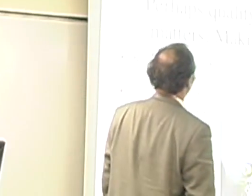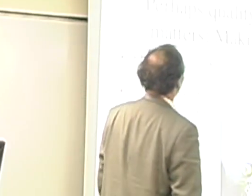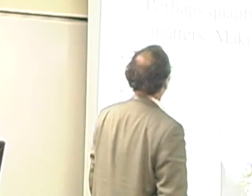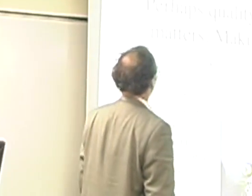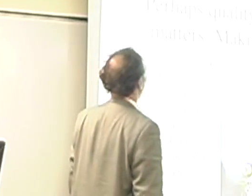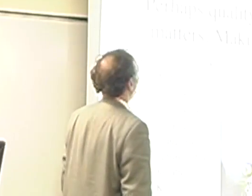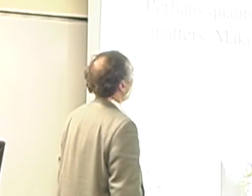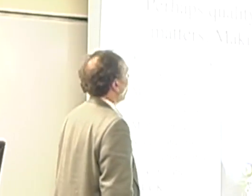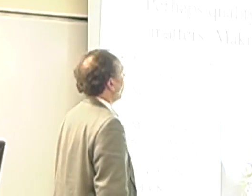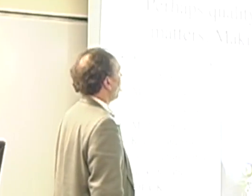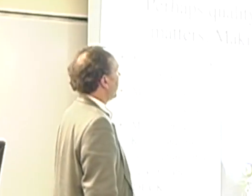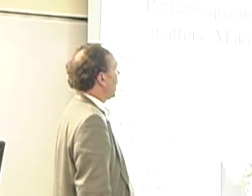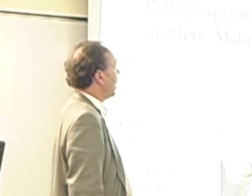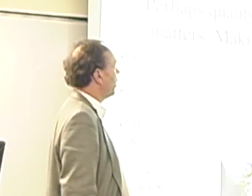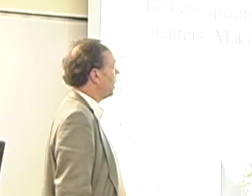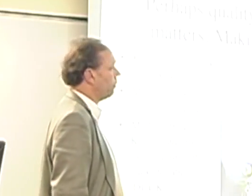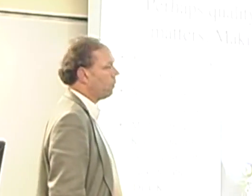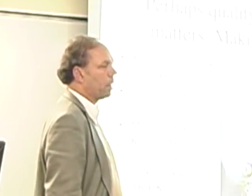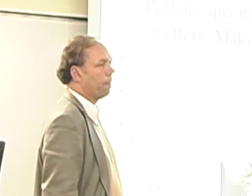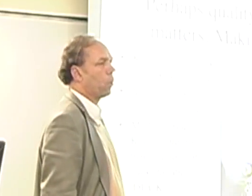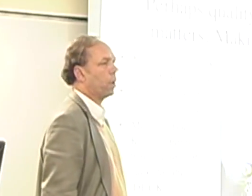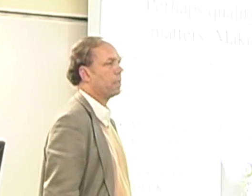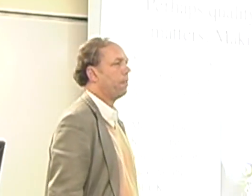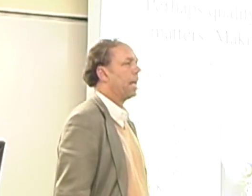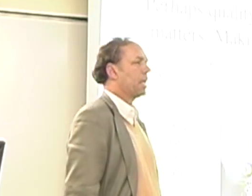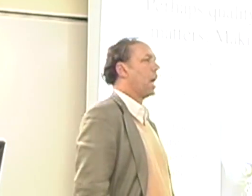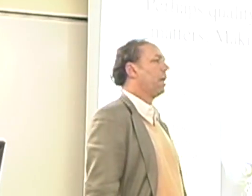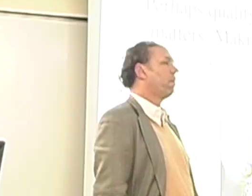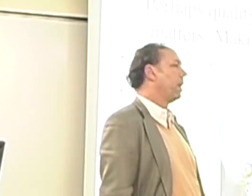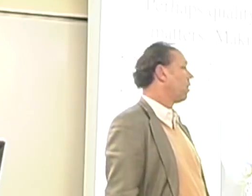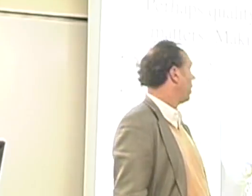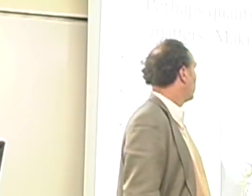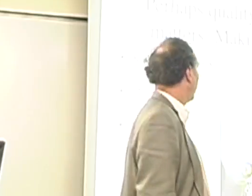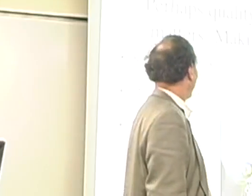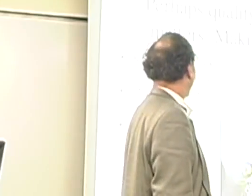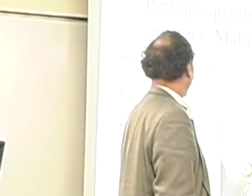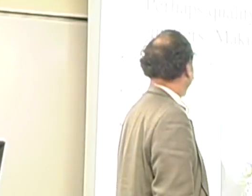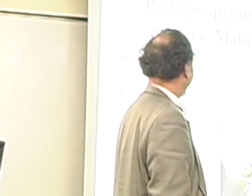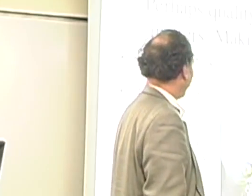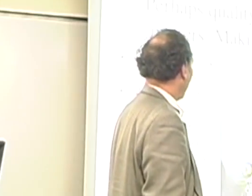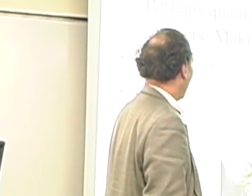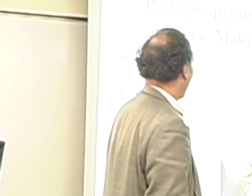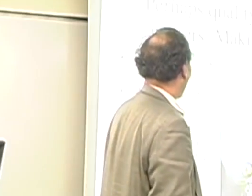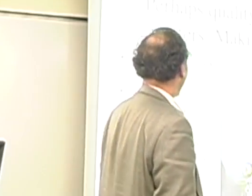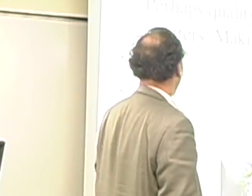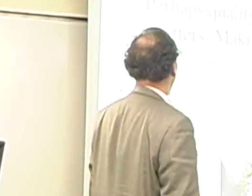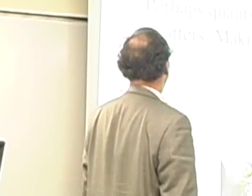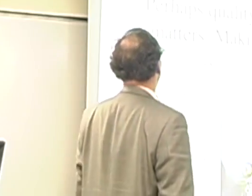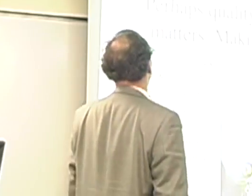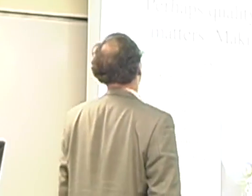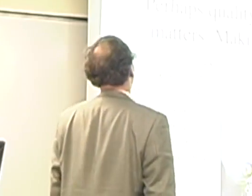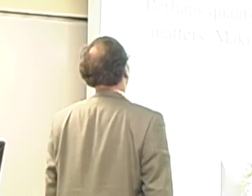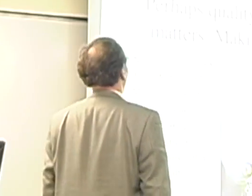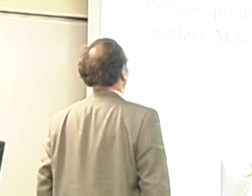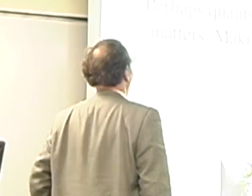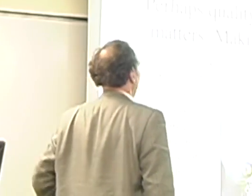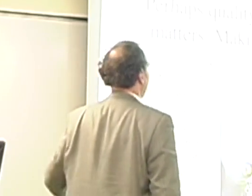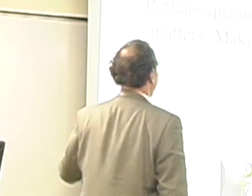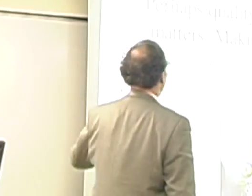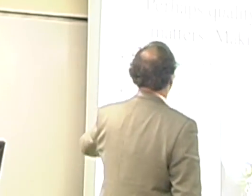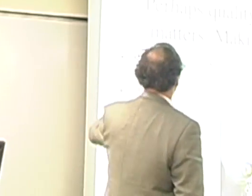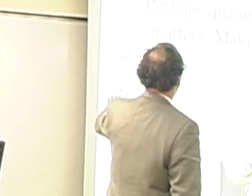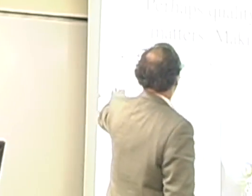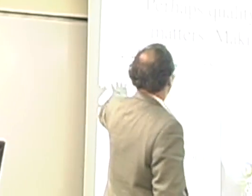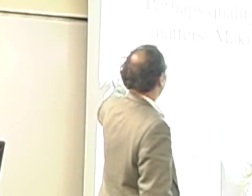matters. So, and that is, it's important to make signs visible to children. And so,